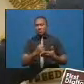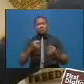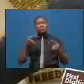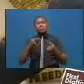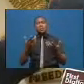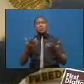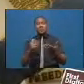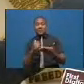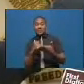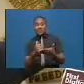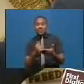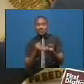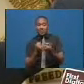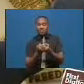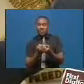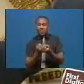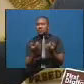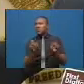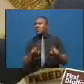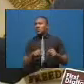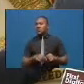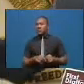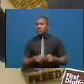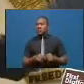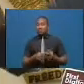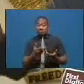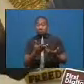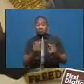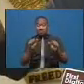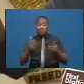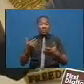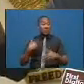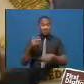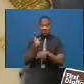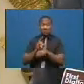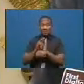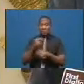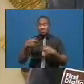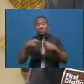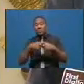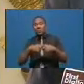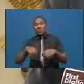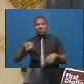point should you intervene in their lives to enhance their capacity to be